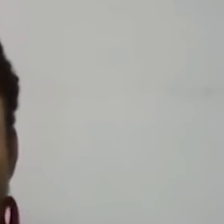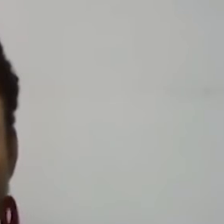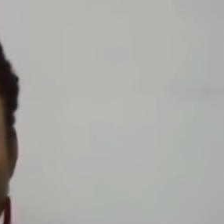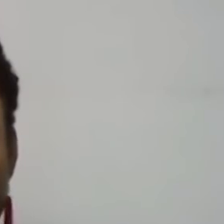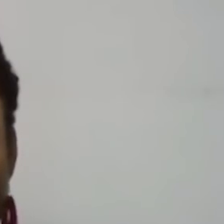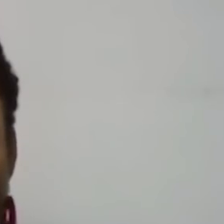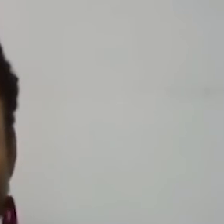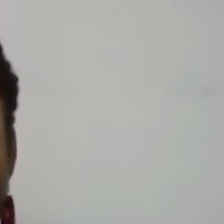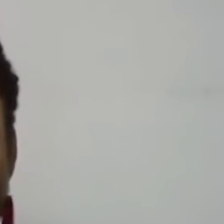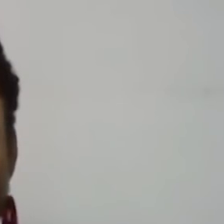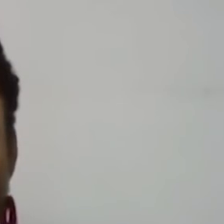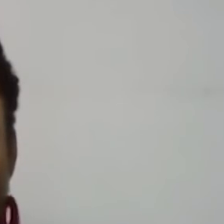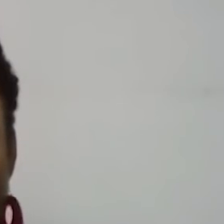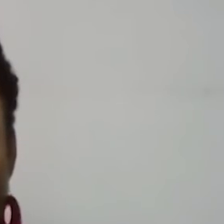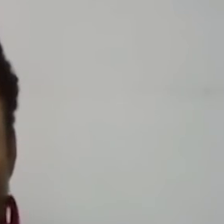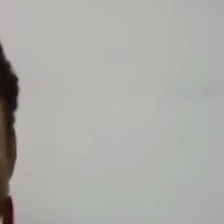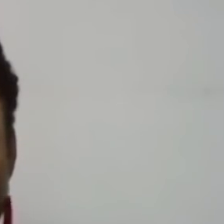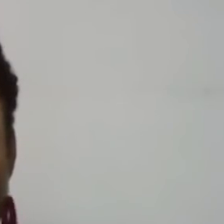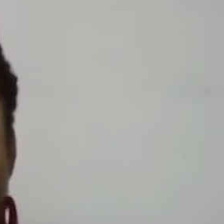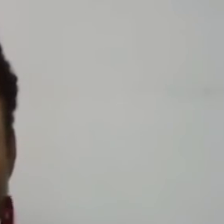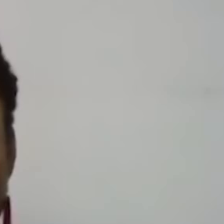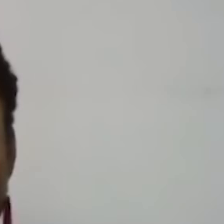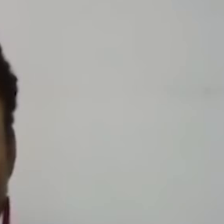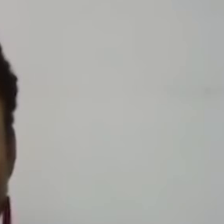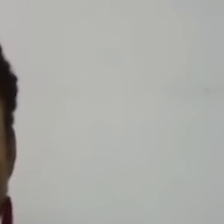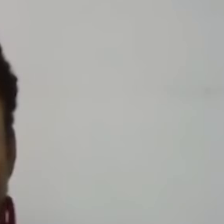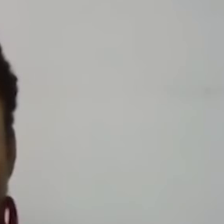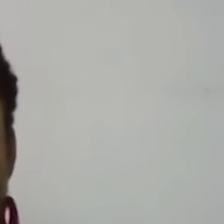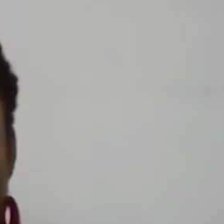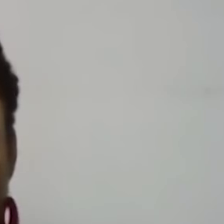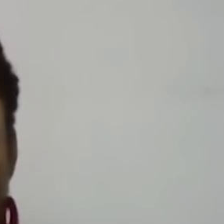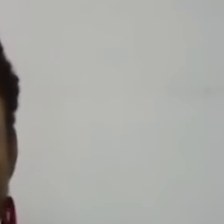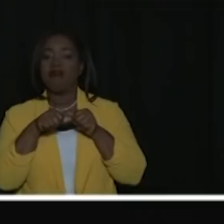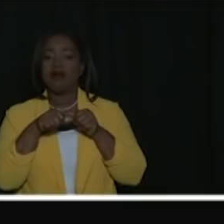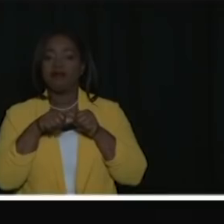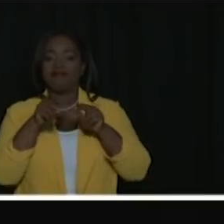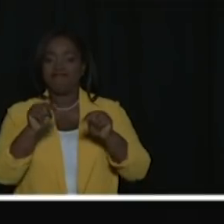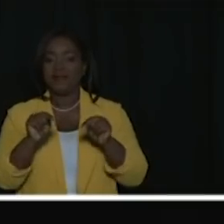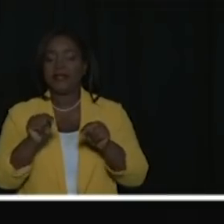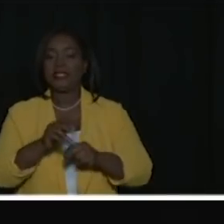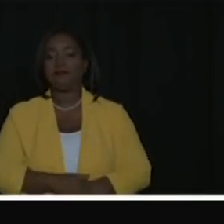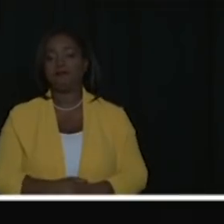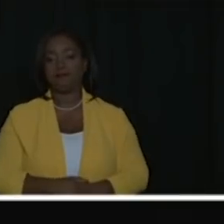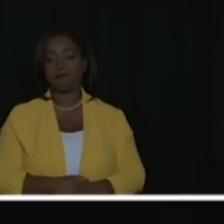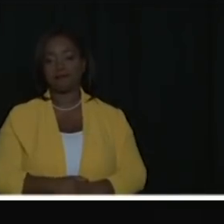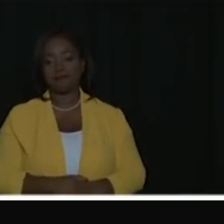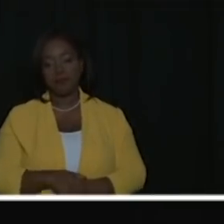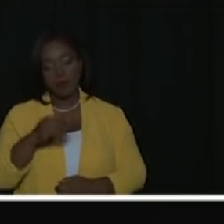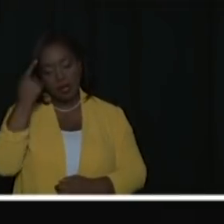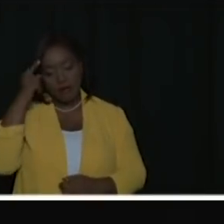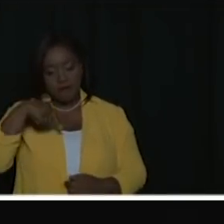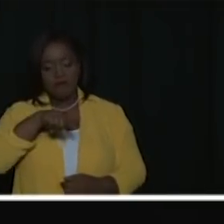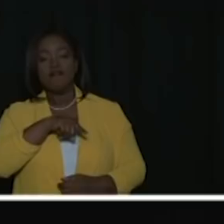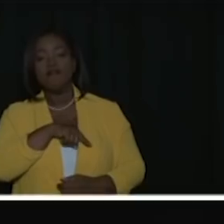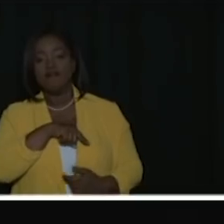workers across the island were assigned to each confirmed case, but that is not enough. For us to really grapple with the issue, we need